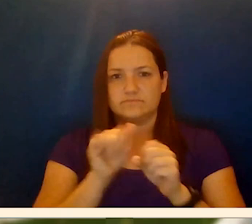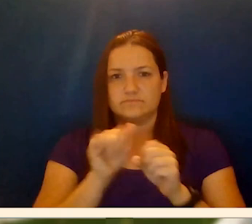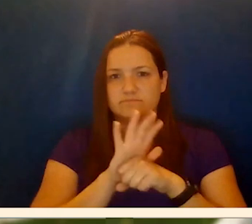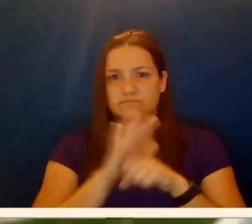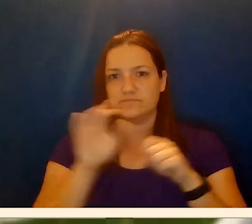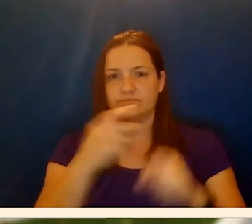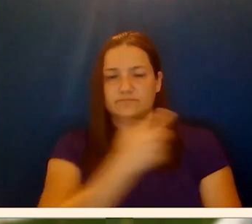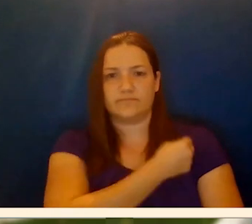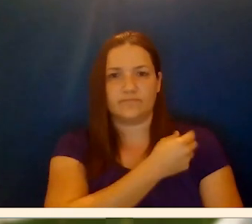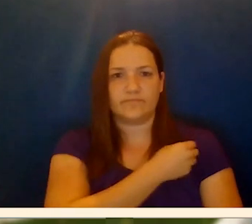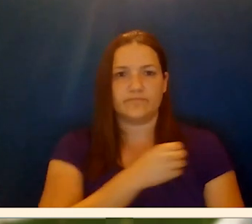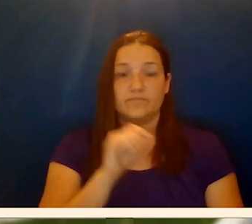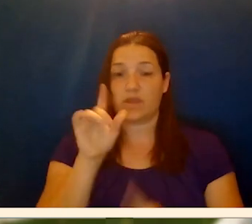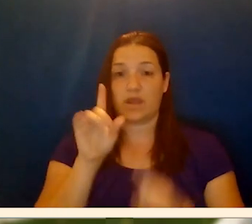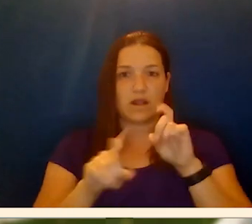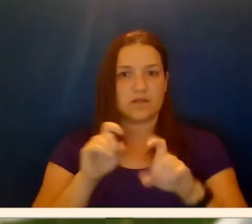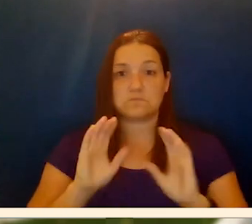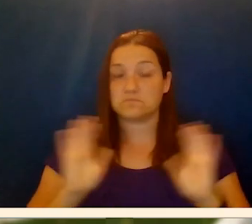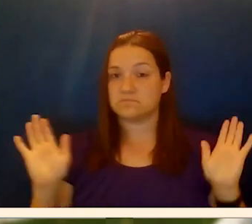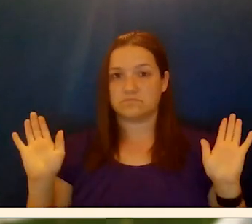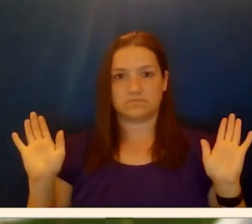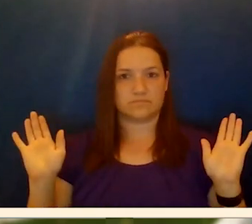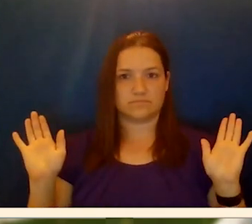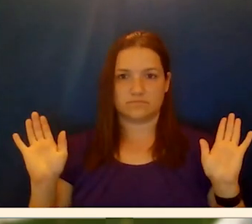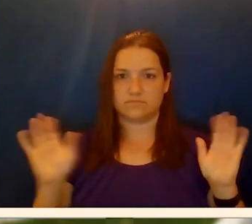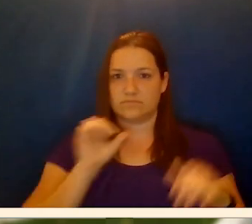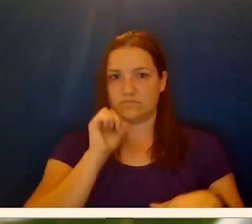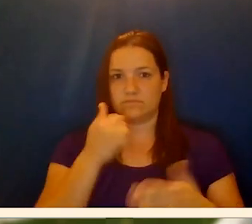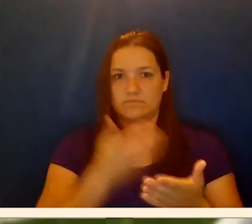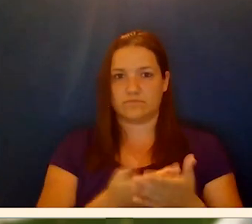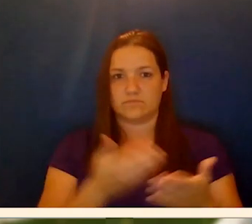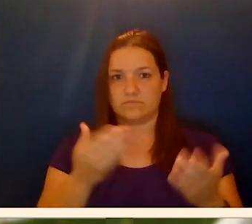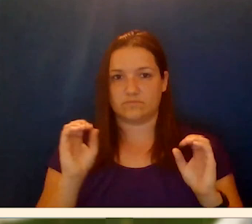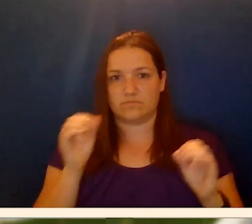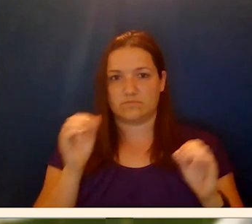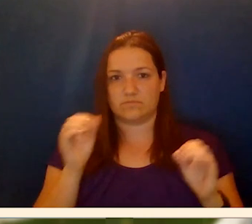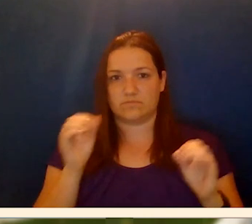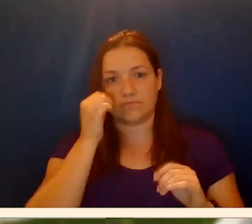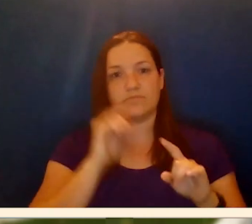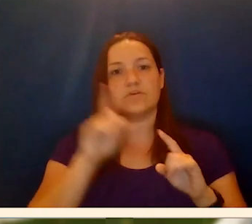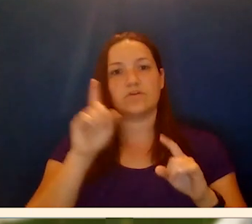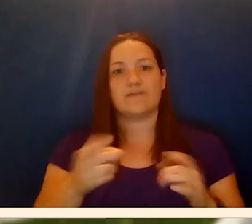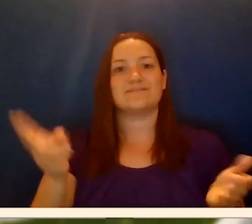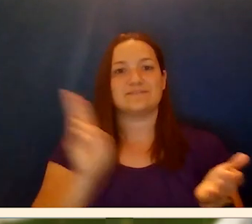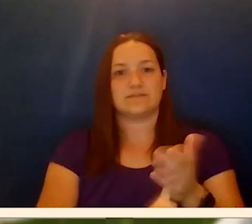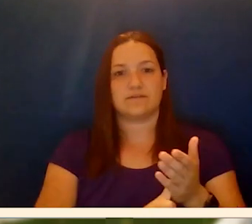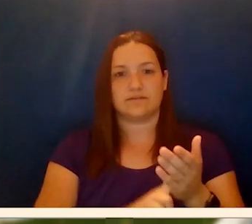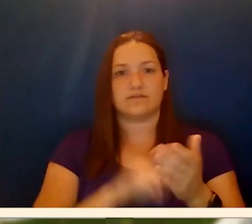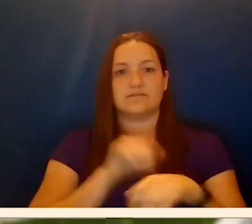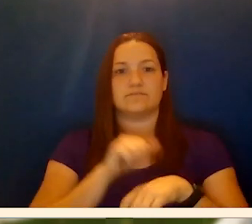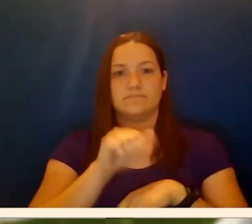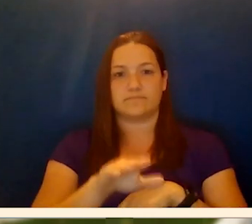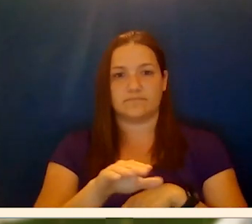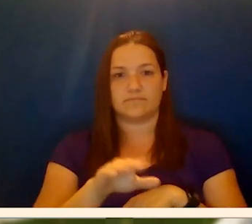no evidence has to be provided. But they do have to sign and submit that declination form.